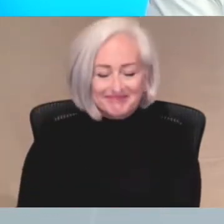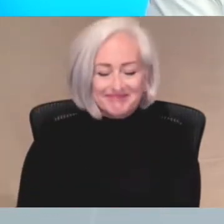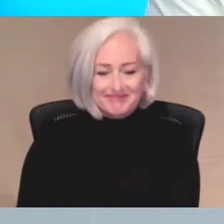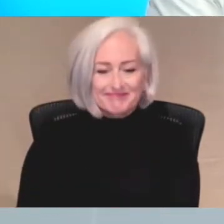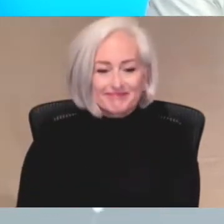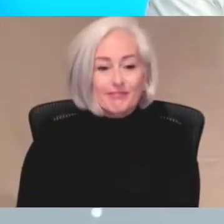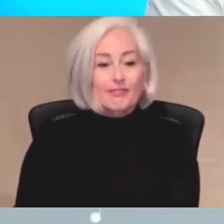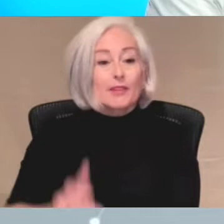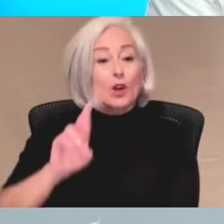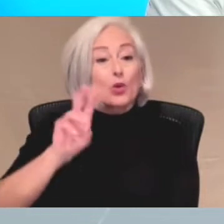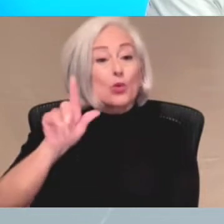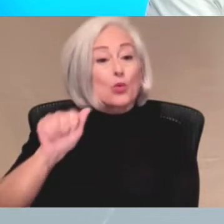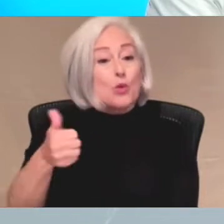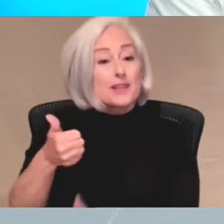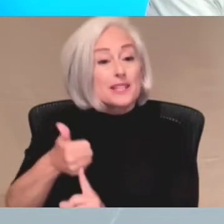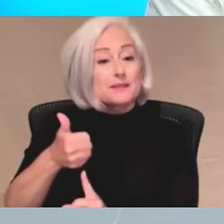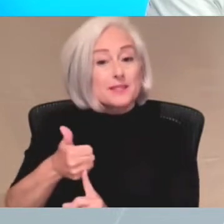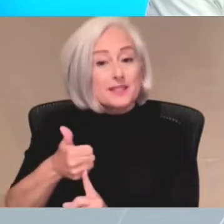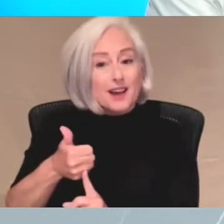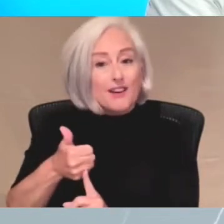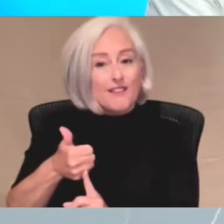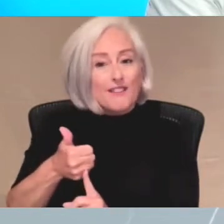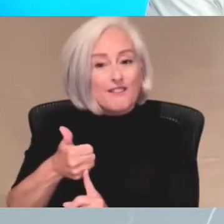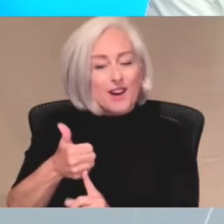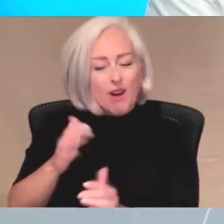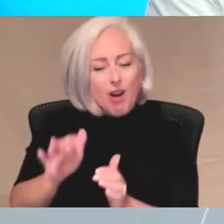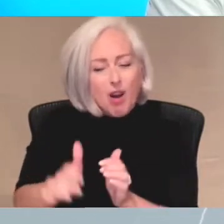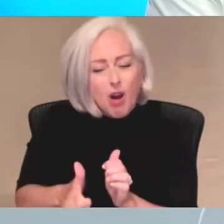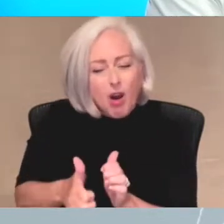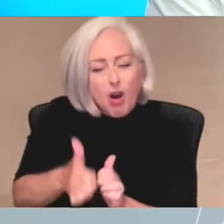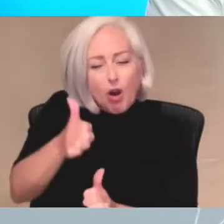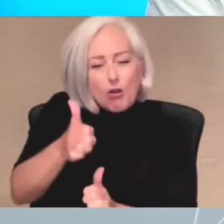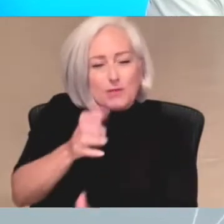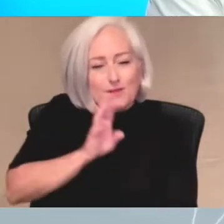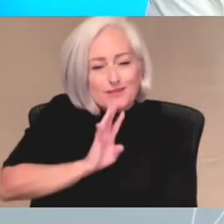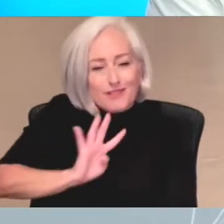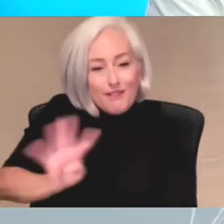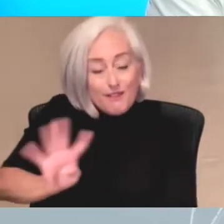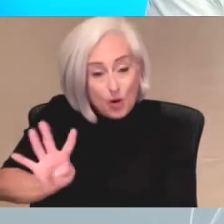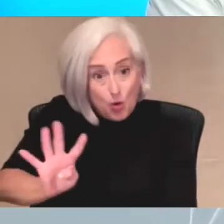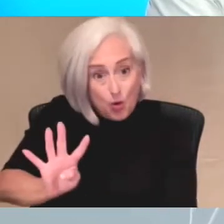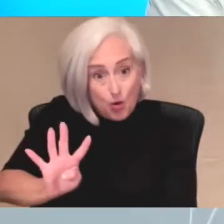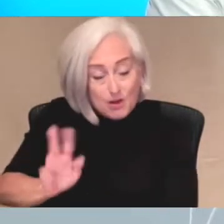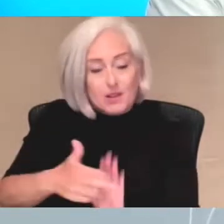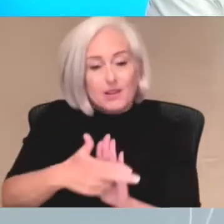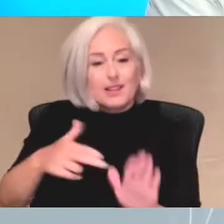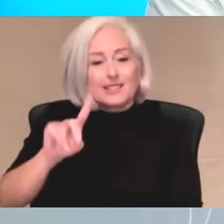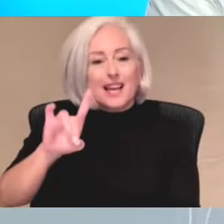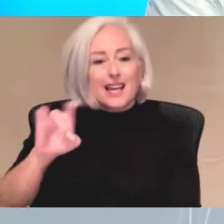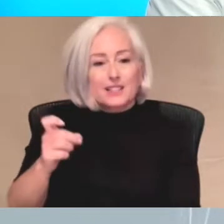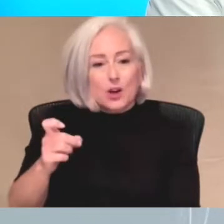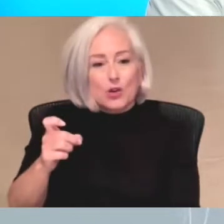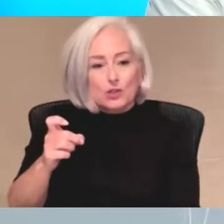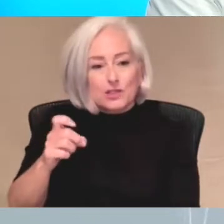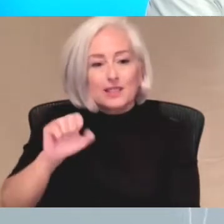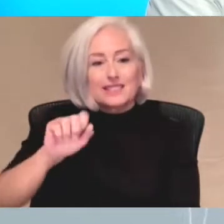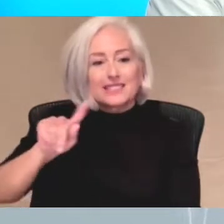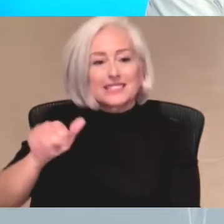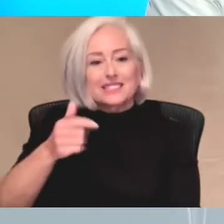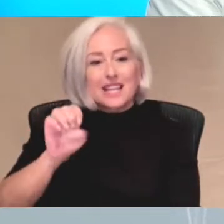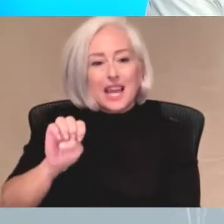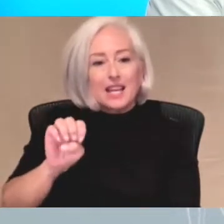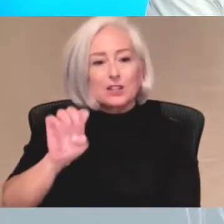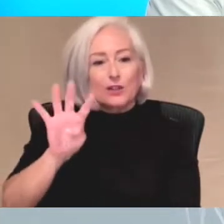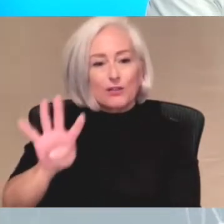Well, Roma was 3 months shy of 4 years old when he was diagnosed with stage 4 neuroblastoma of the